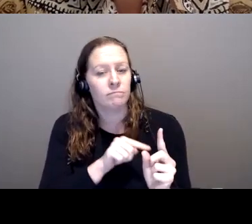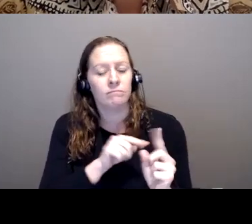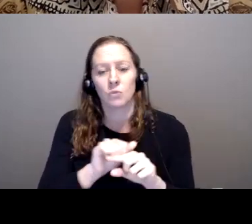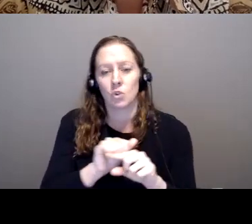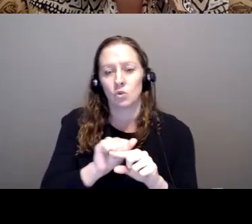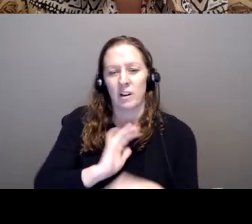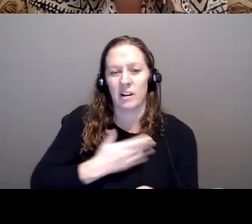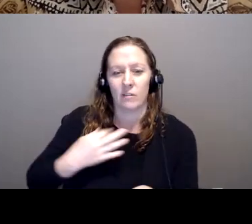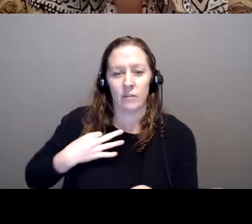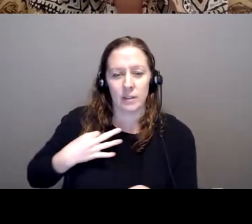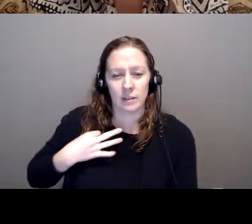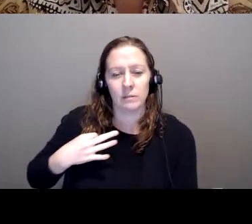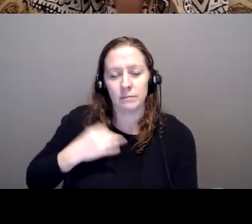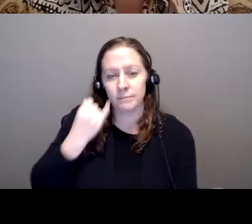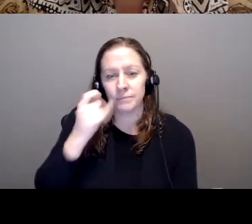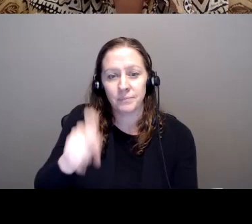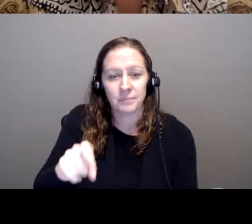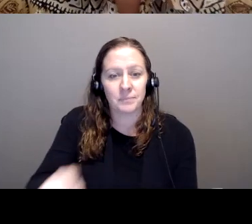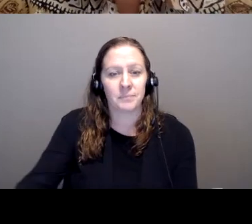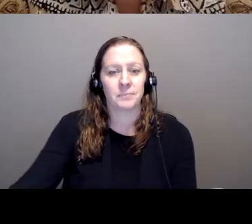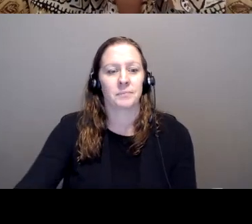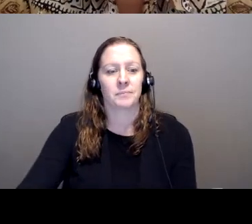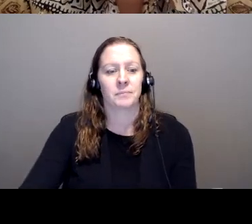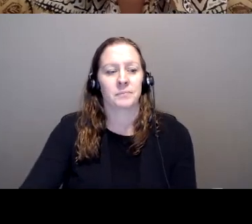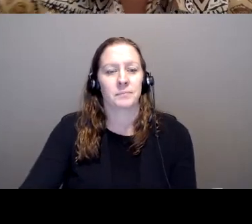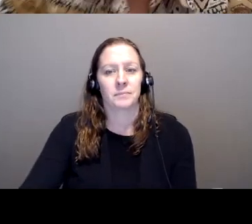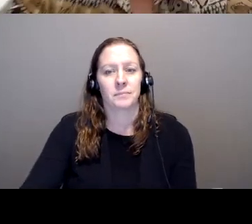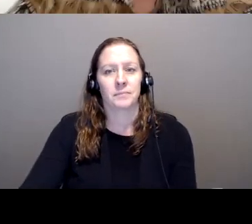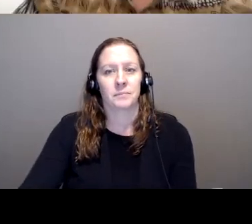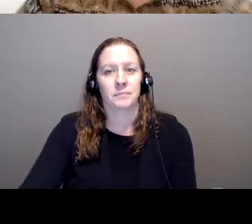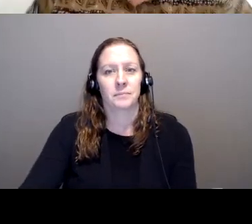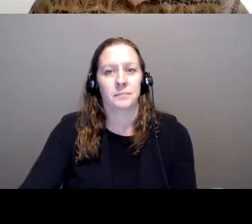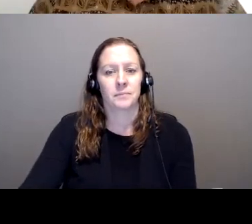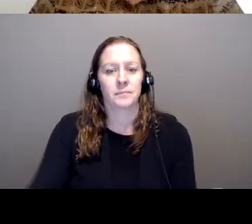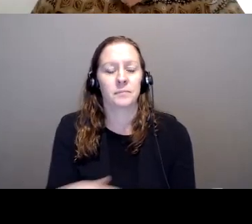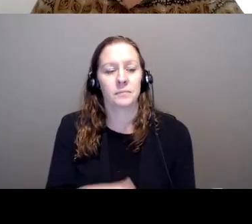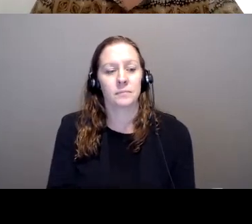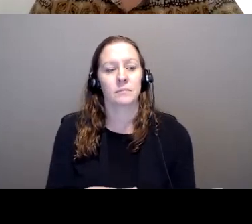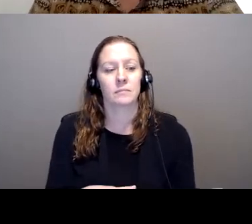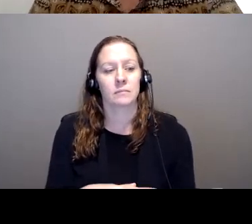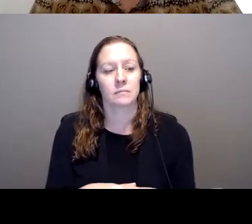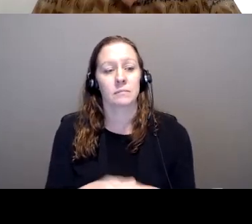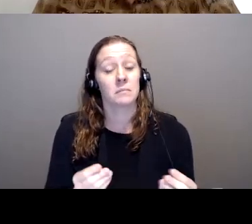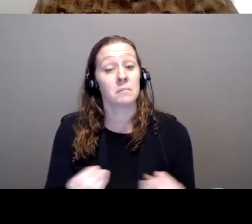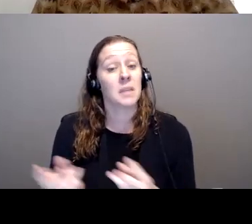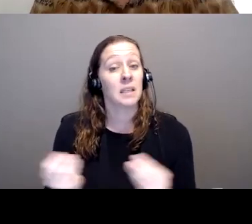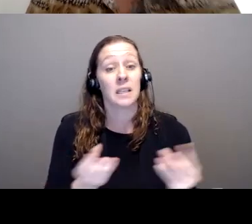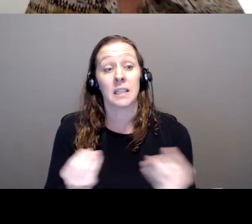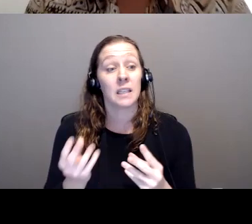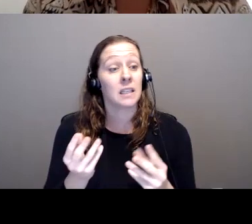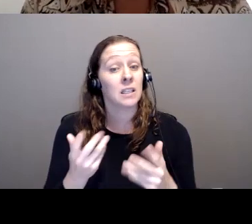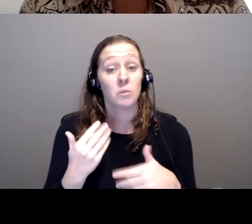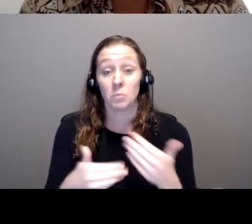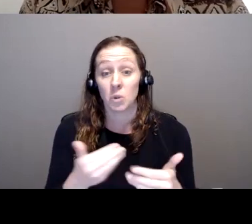our volunteers as well. So the process would be for mediation that the